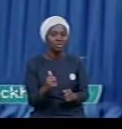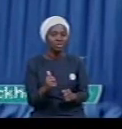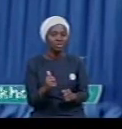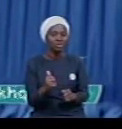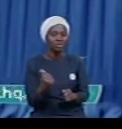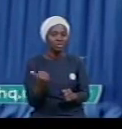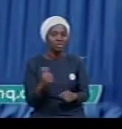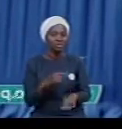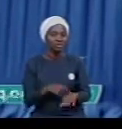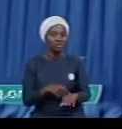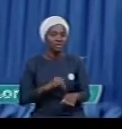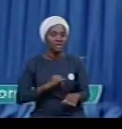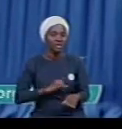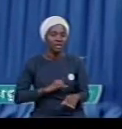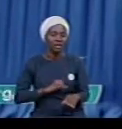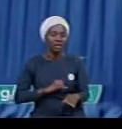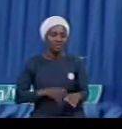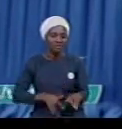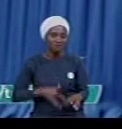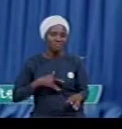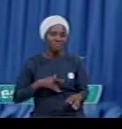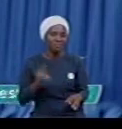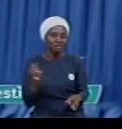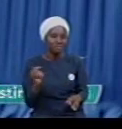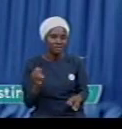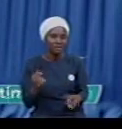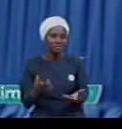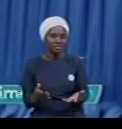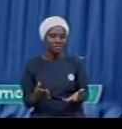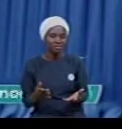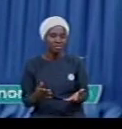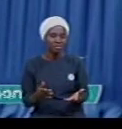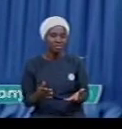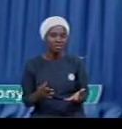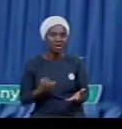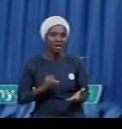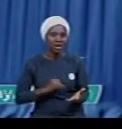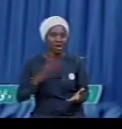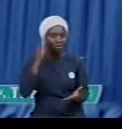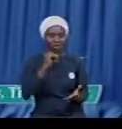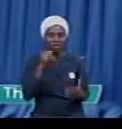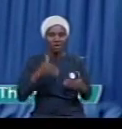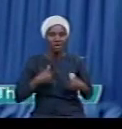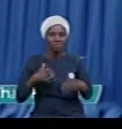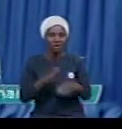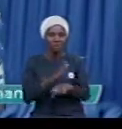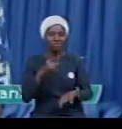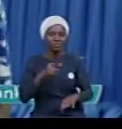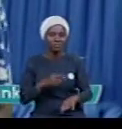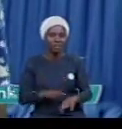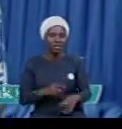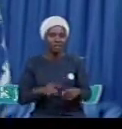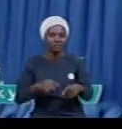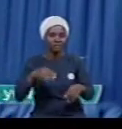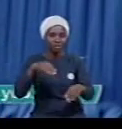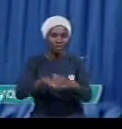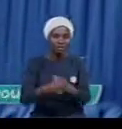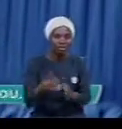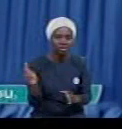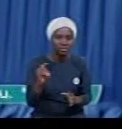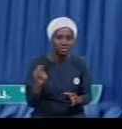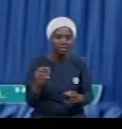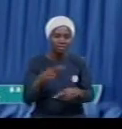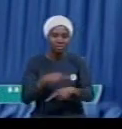whenever I'm pressed, it won't even give me chance to get to the restroom. I'll discover I start getting wet